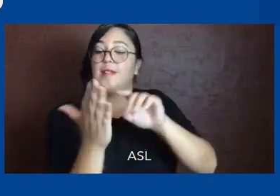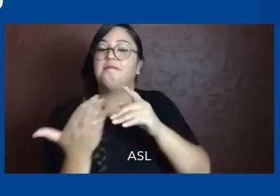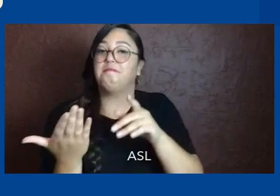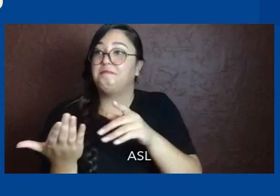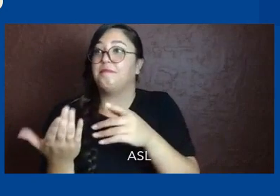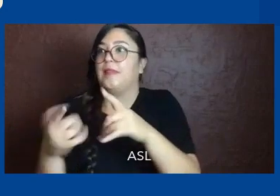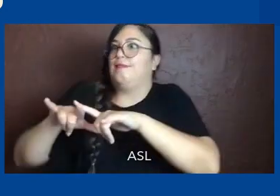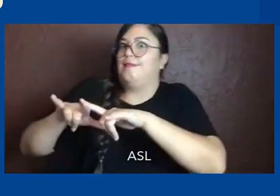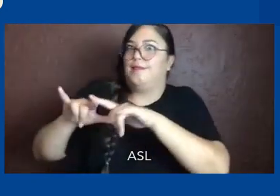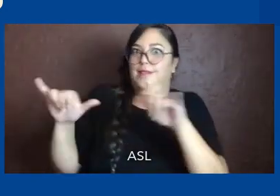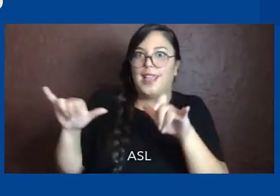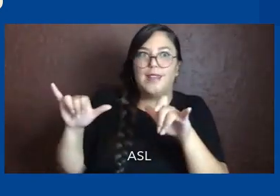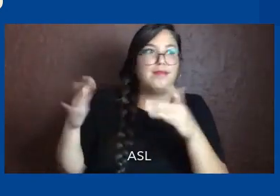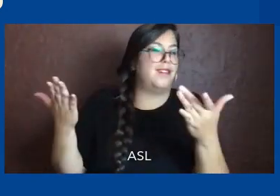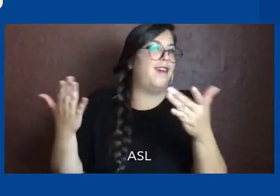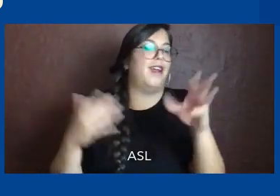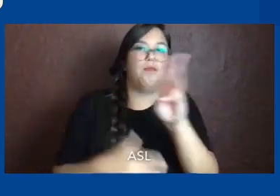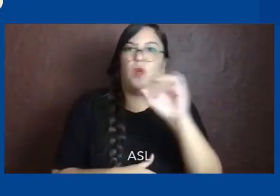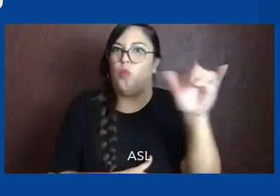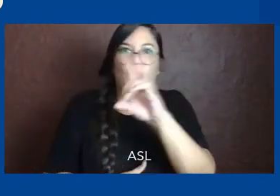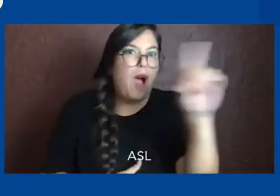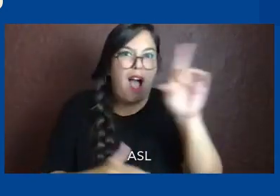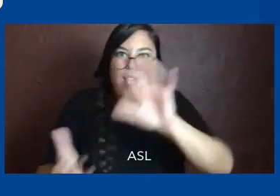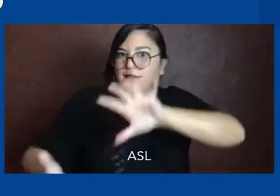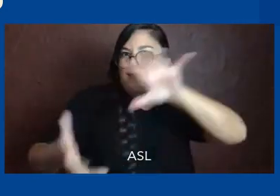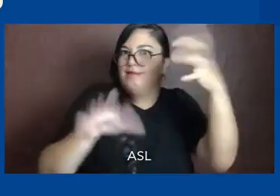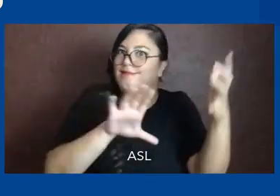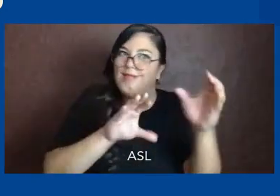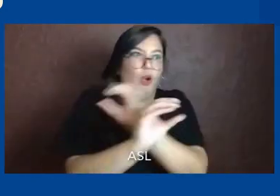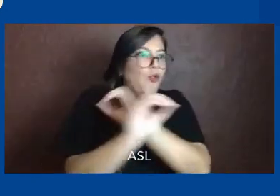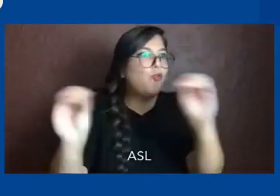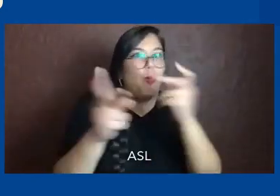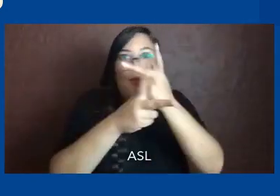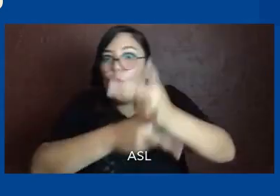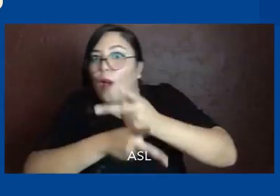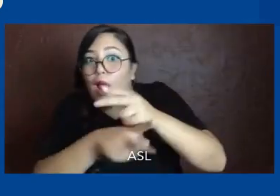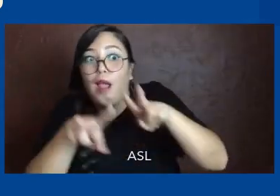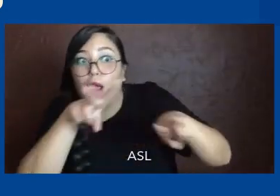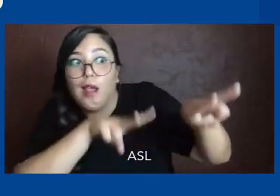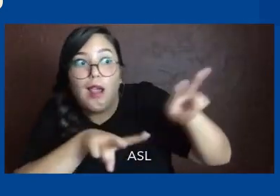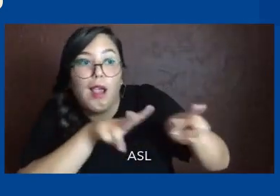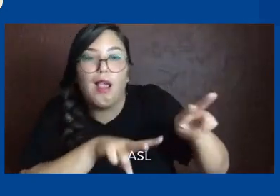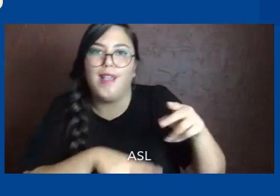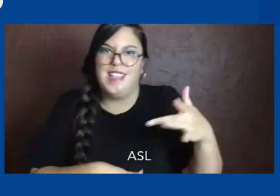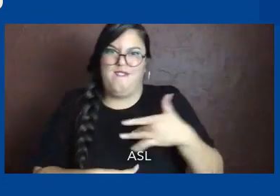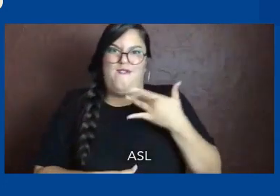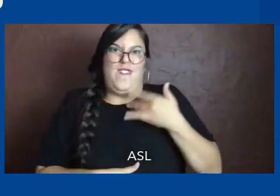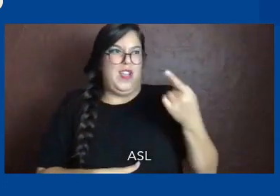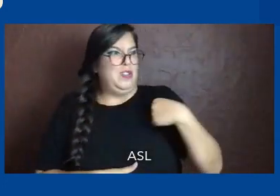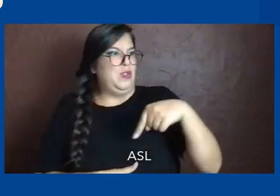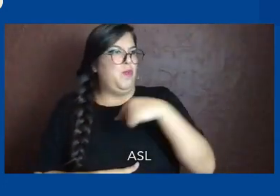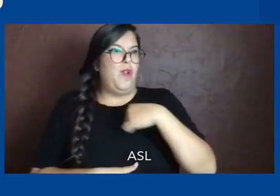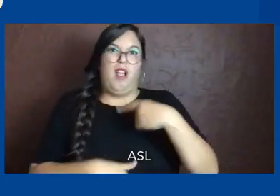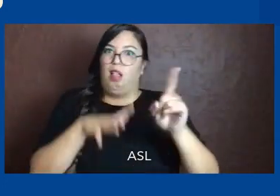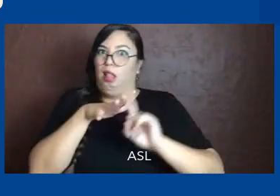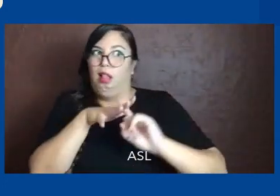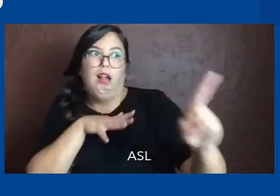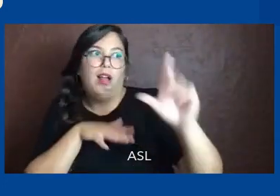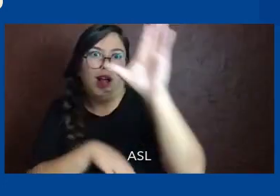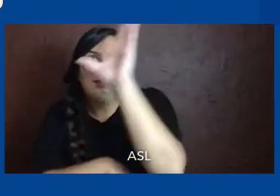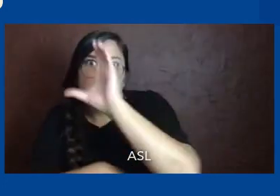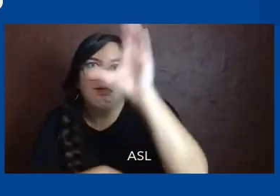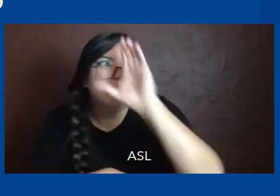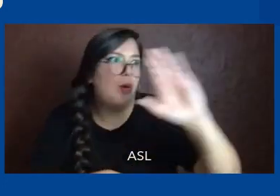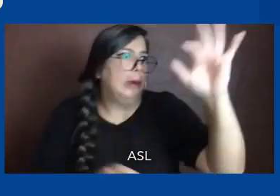Wild West. No one's looking after us. It feels like we get sent out into the unknown over and over again with only our own